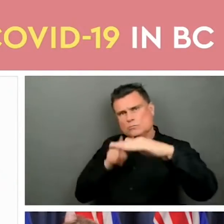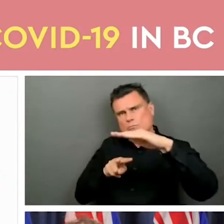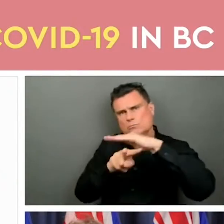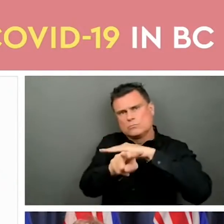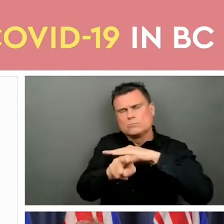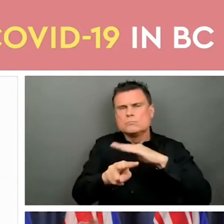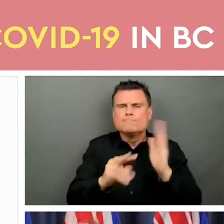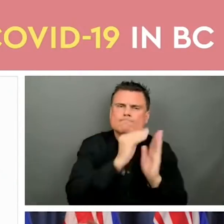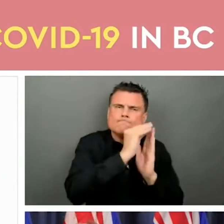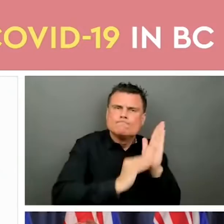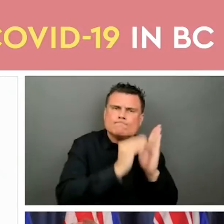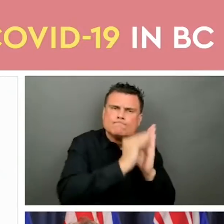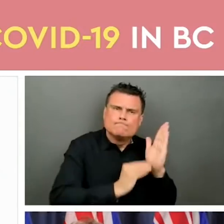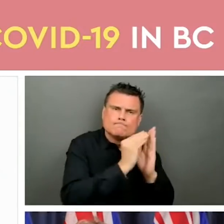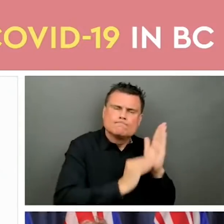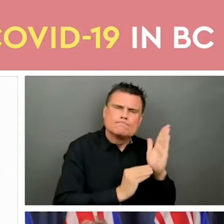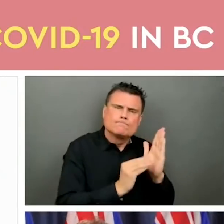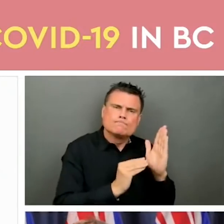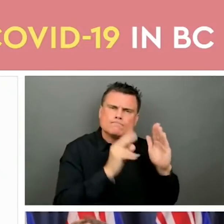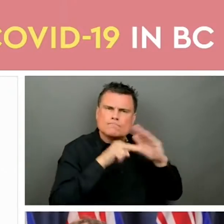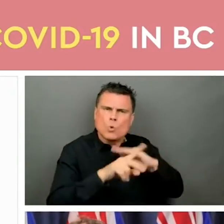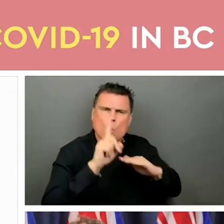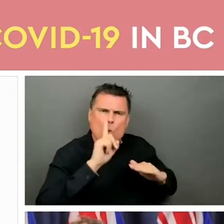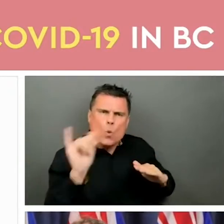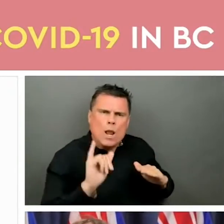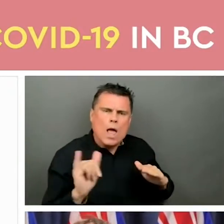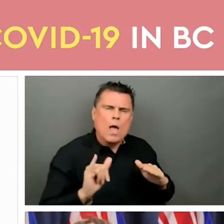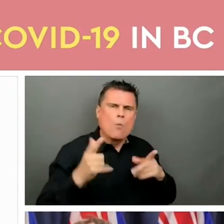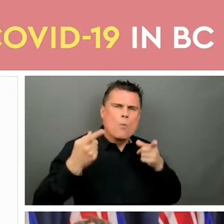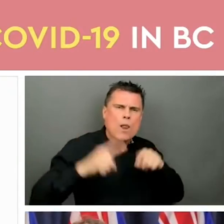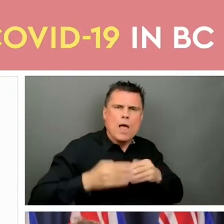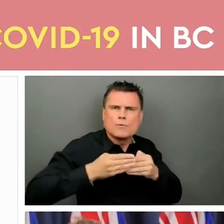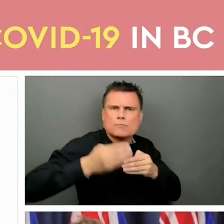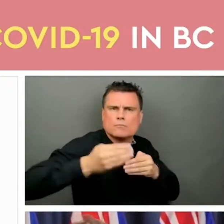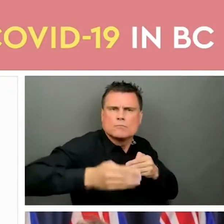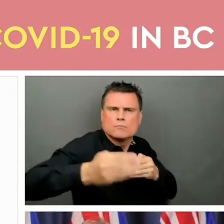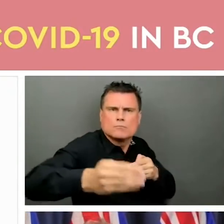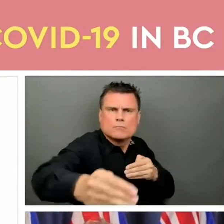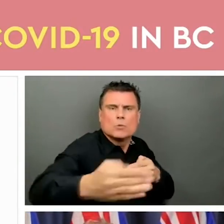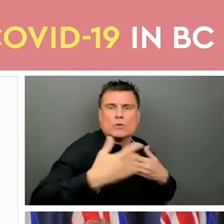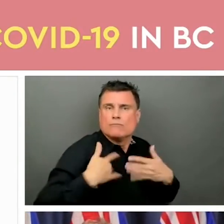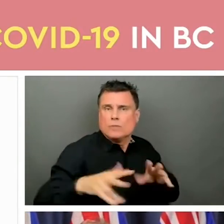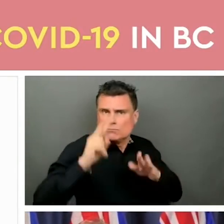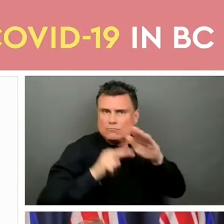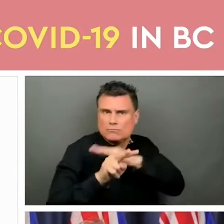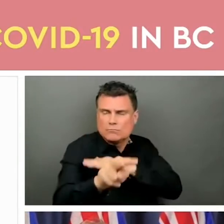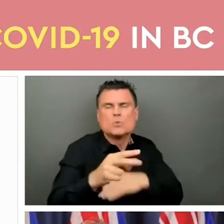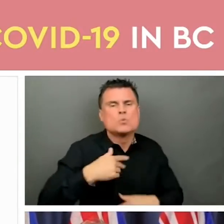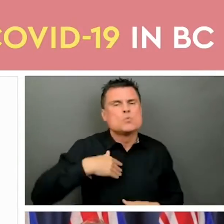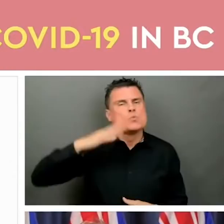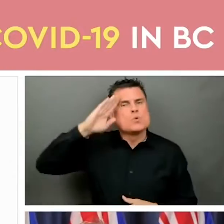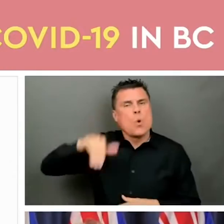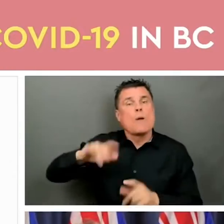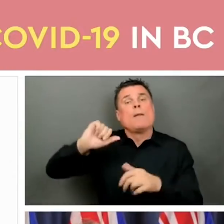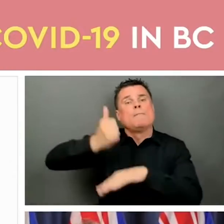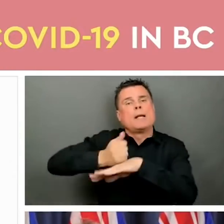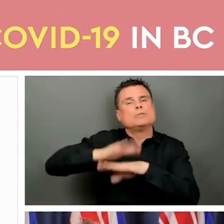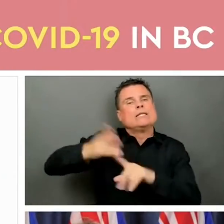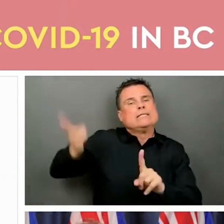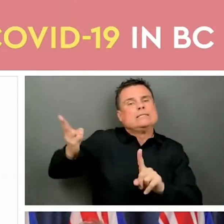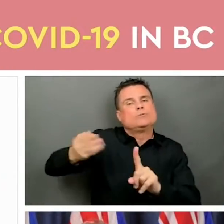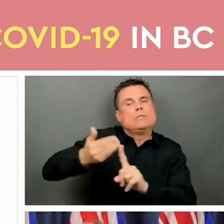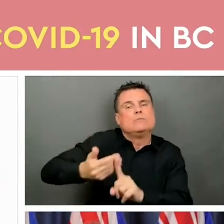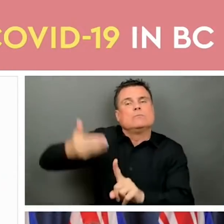and then into the spring on obviously hospital occupancy in previous years, in 2019 and 2018 in